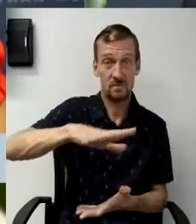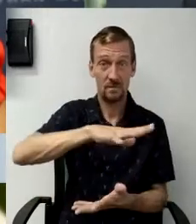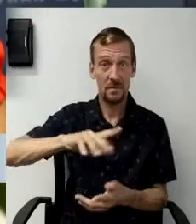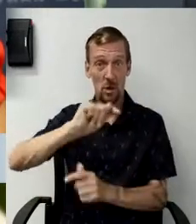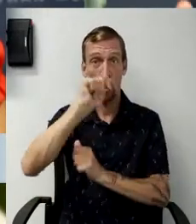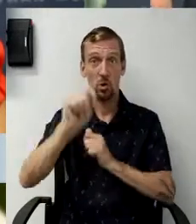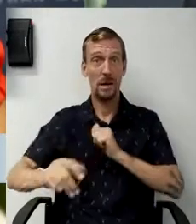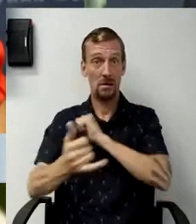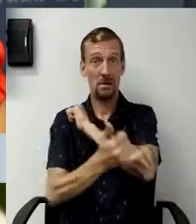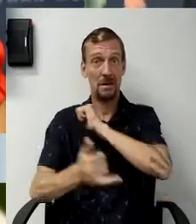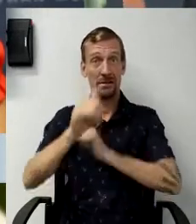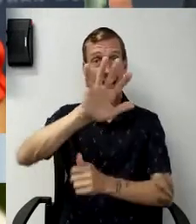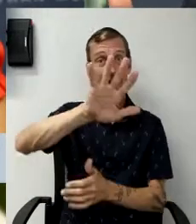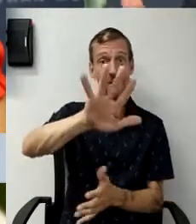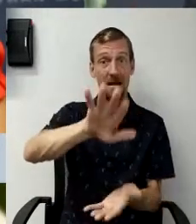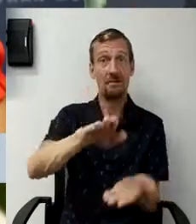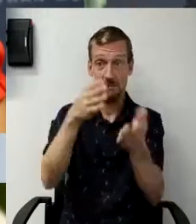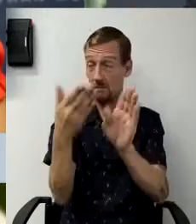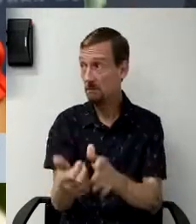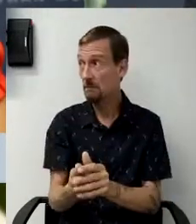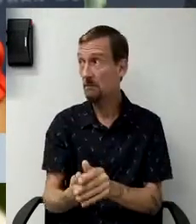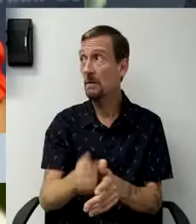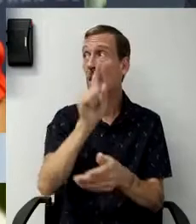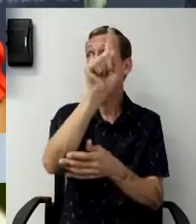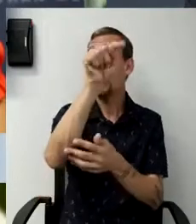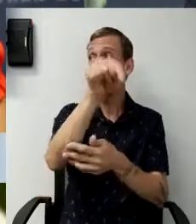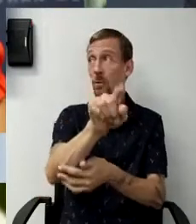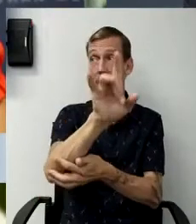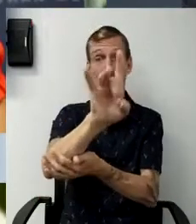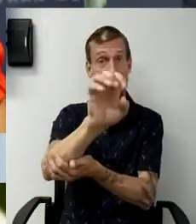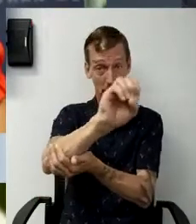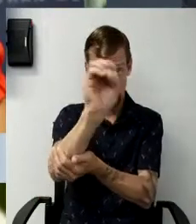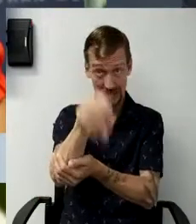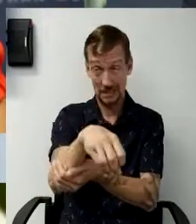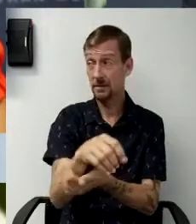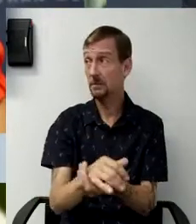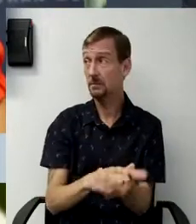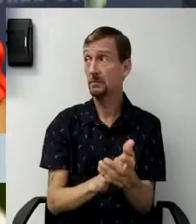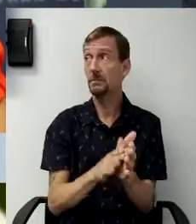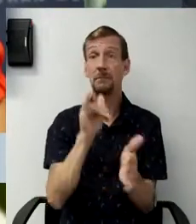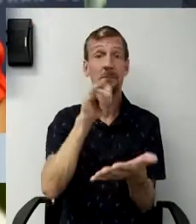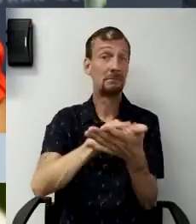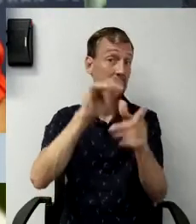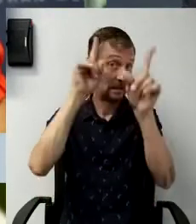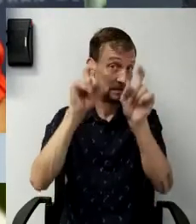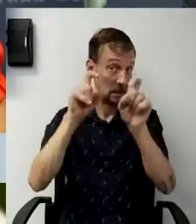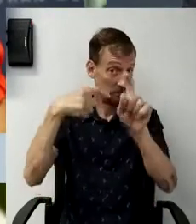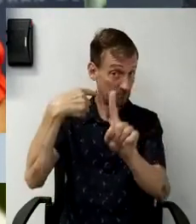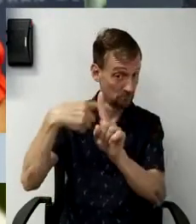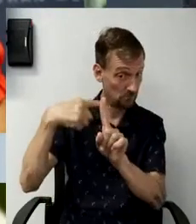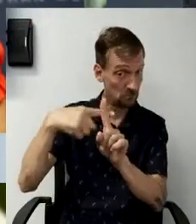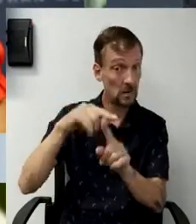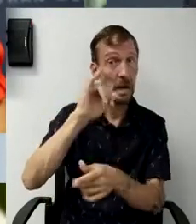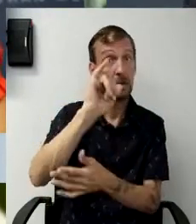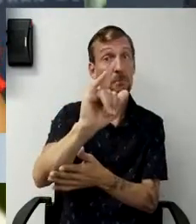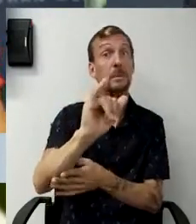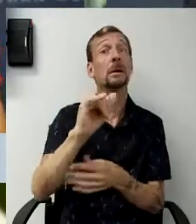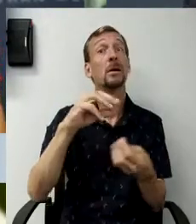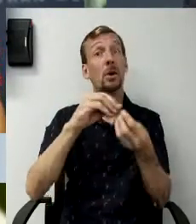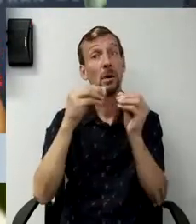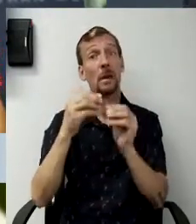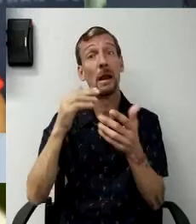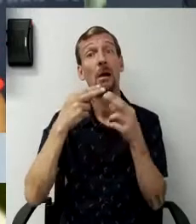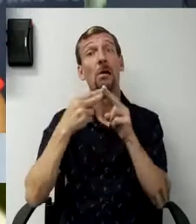mentioned earlier is exactly that same 1.8% of all cases that have tested positive. But that actually ranks